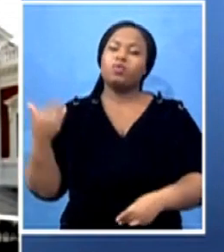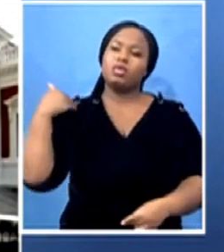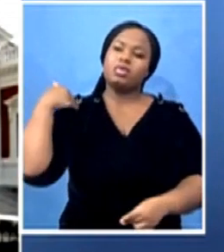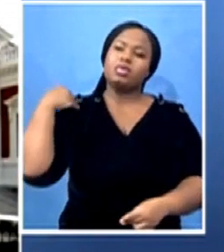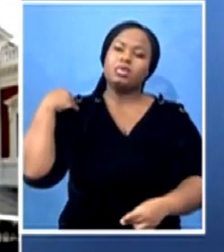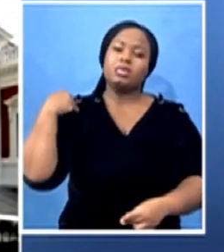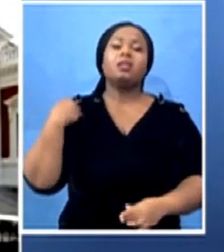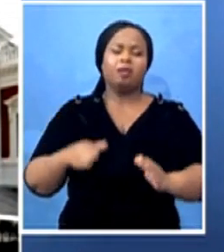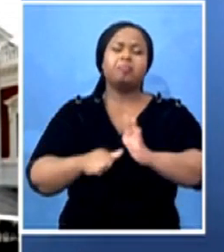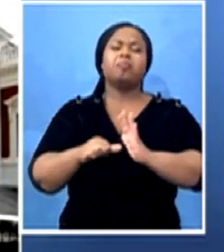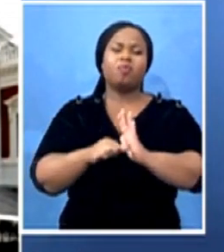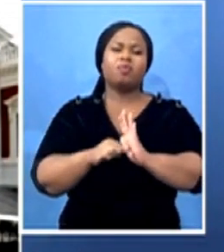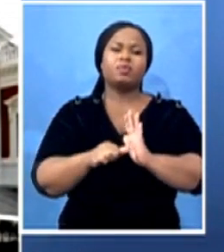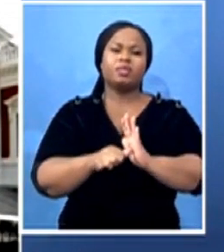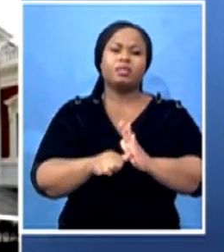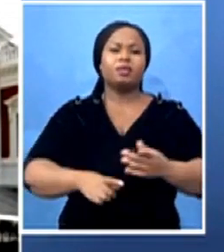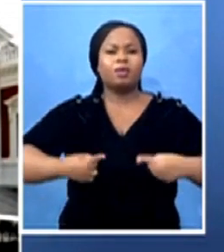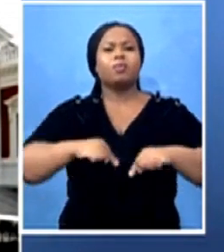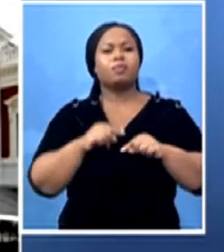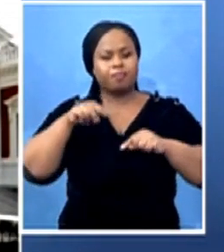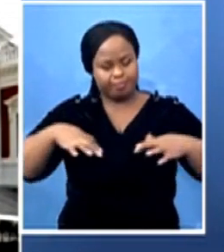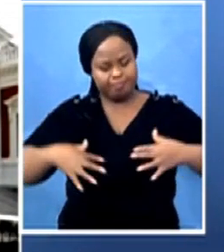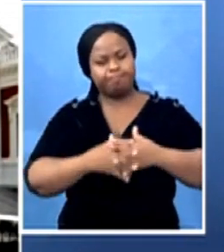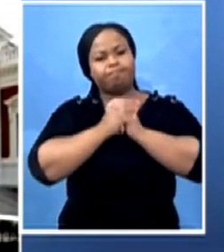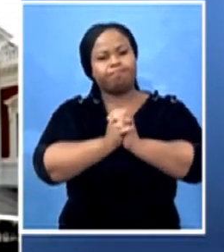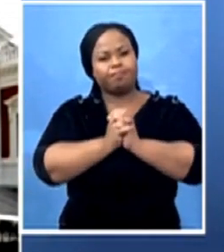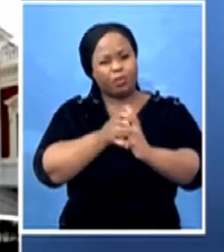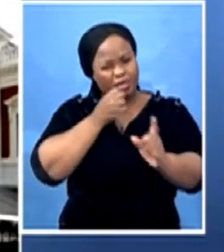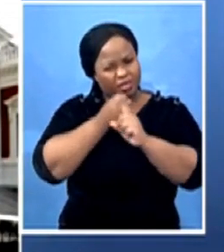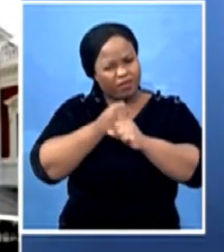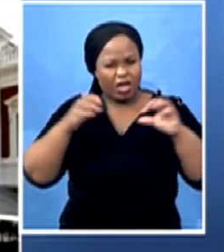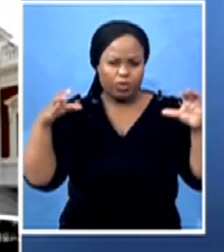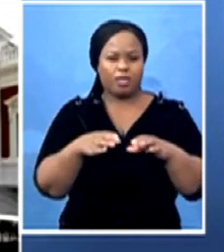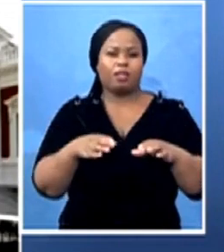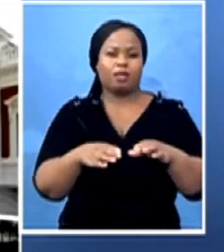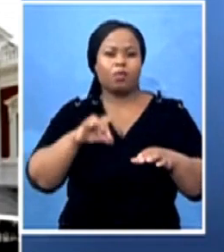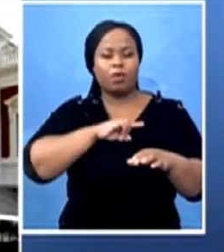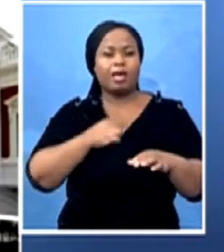stay together, to fight together, so that we can tomorrow see it.